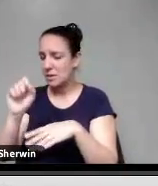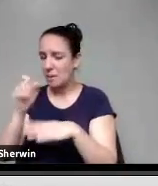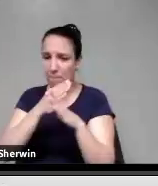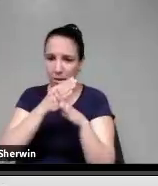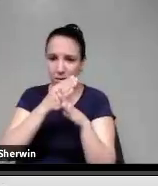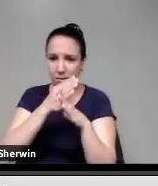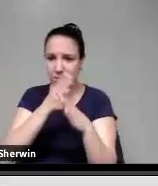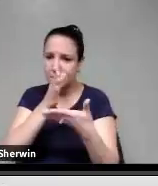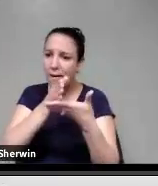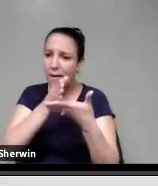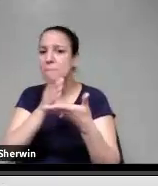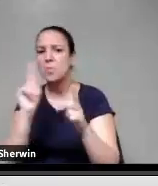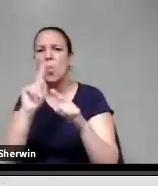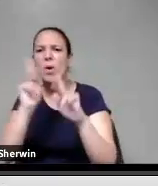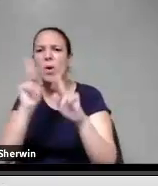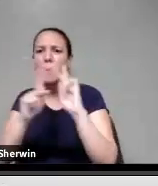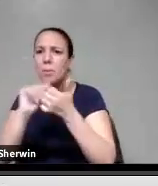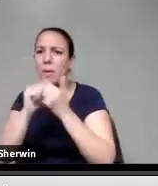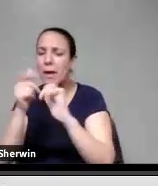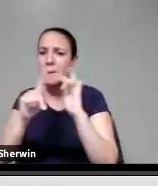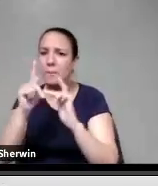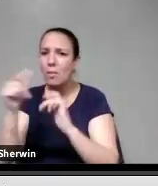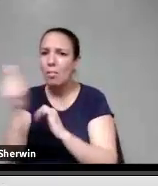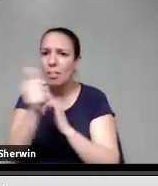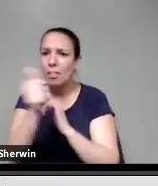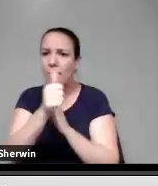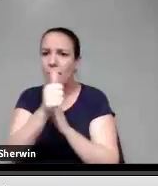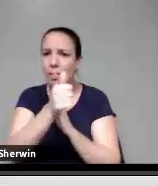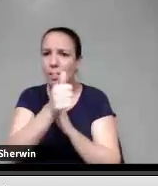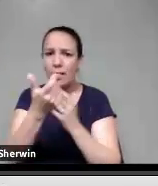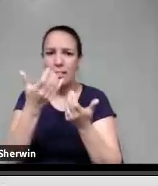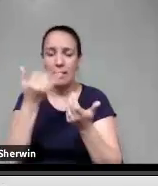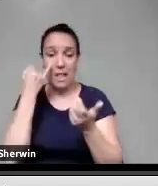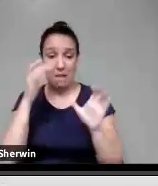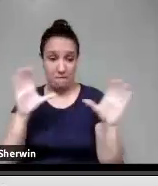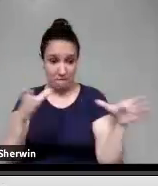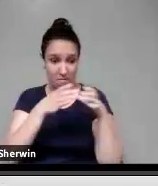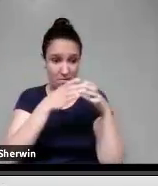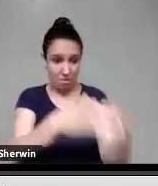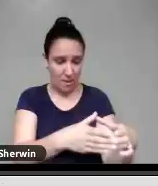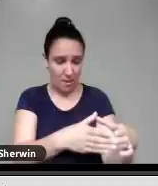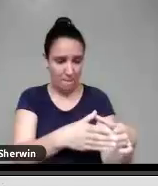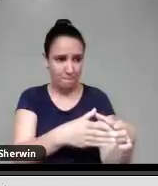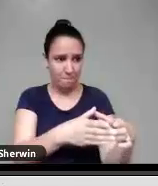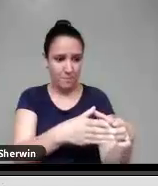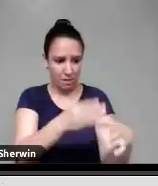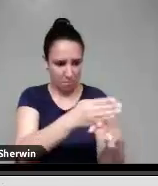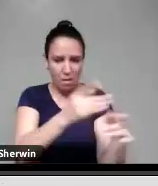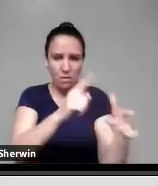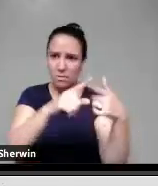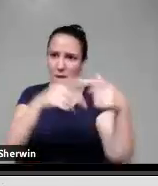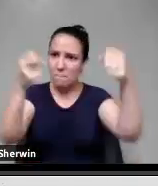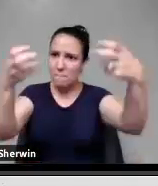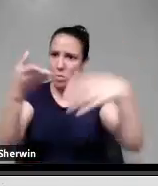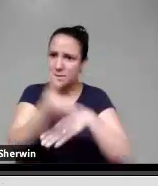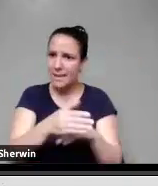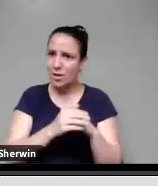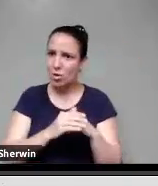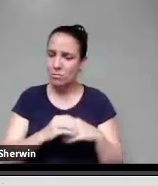your community? If it's a group that you're trying to target and that's how they travel, then post the ad at the bus